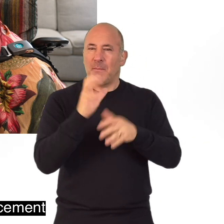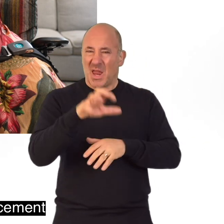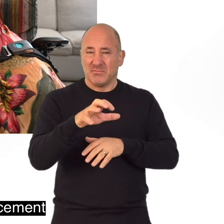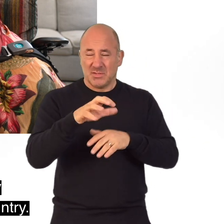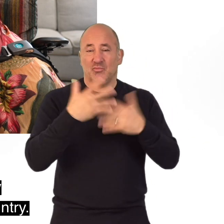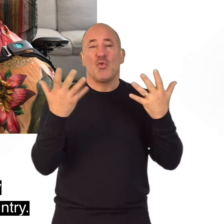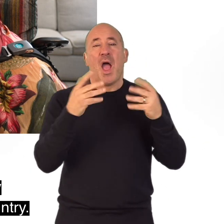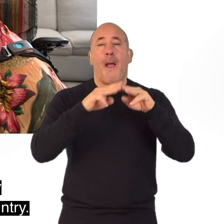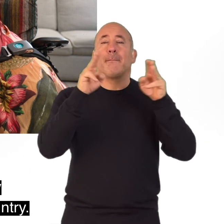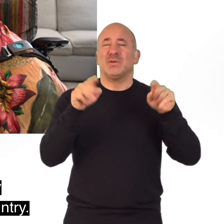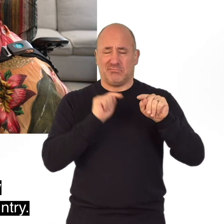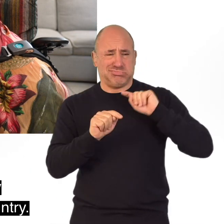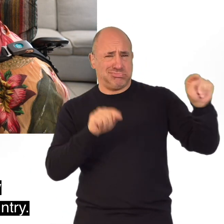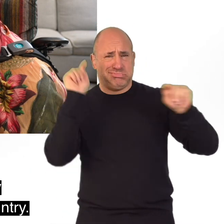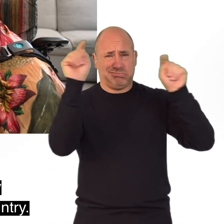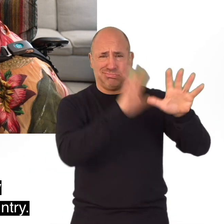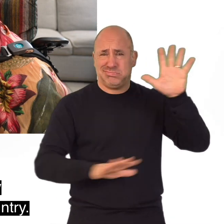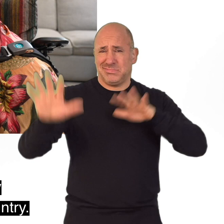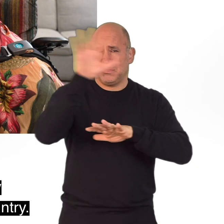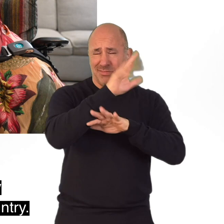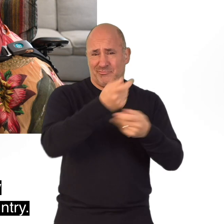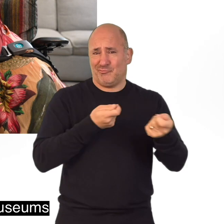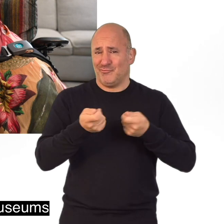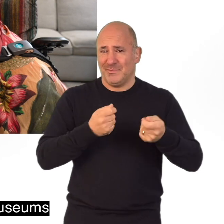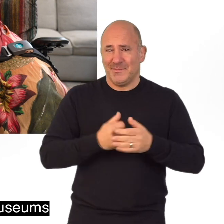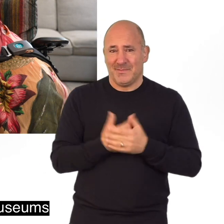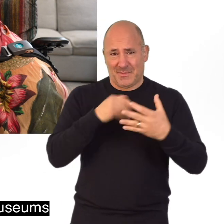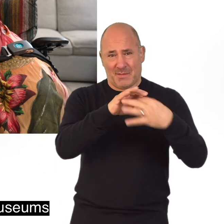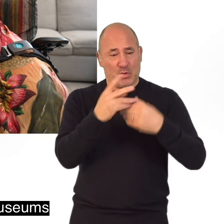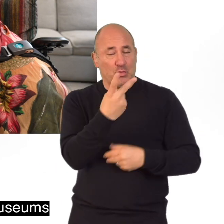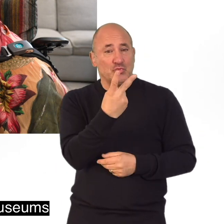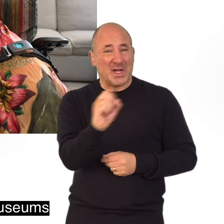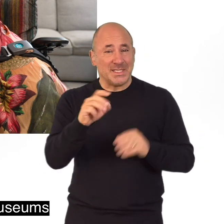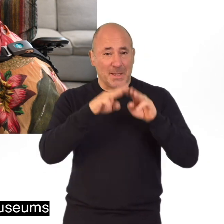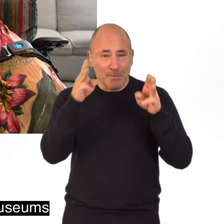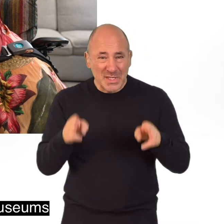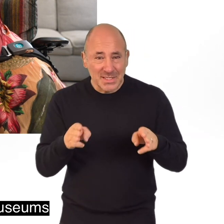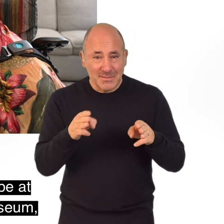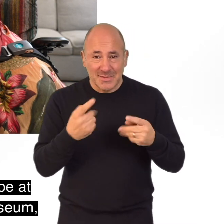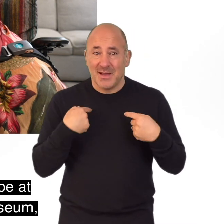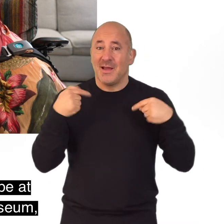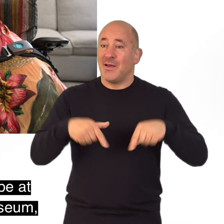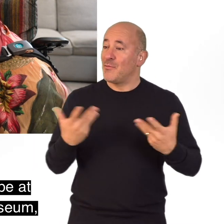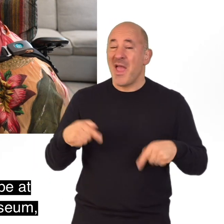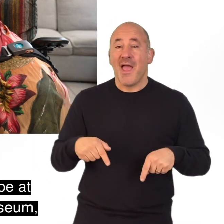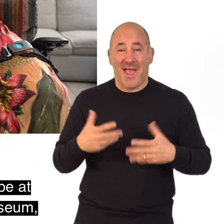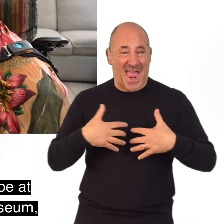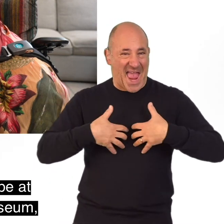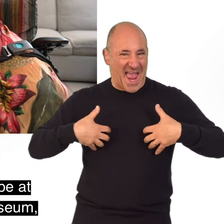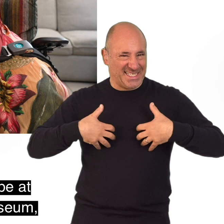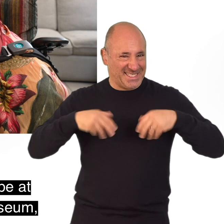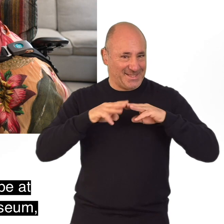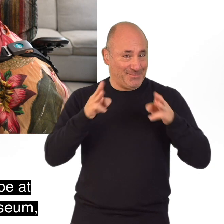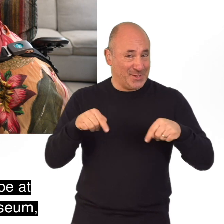placement, have been hosted by museums across the country. So we're working with 20 museums, and today we happen to be at one of